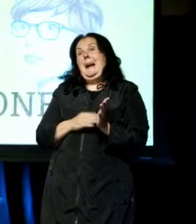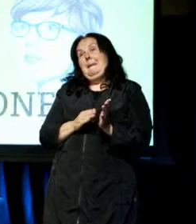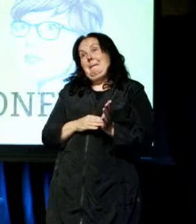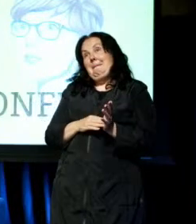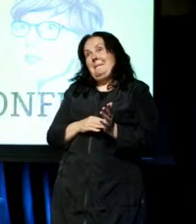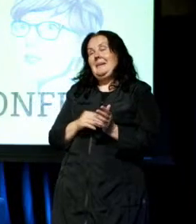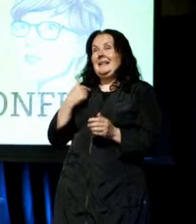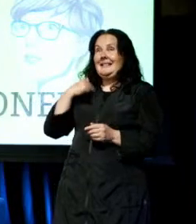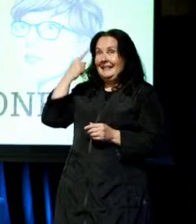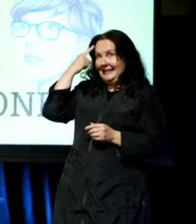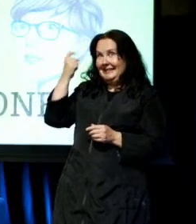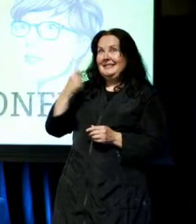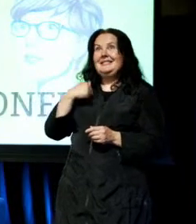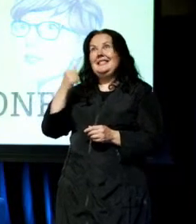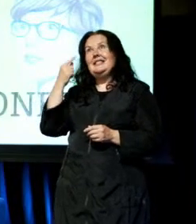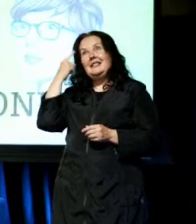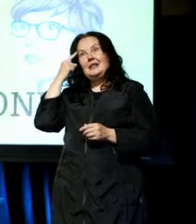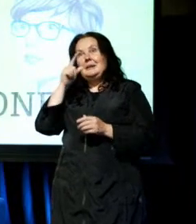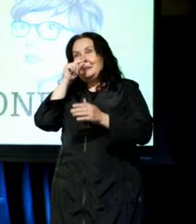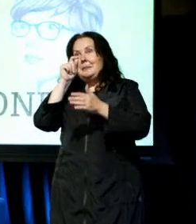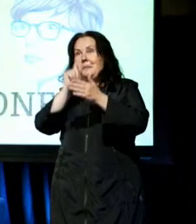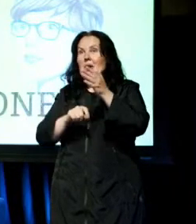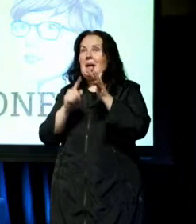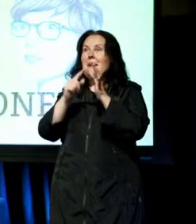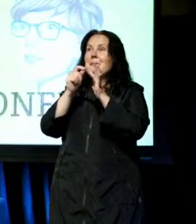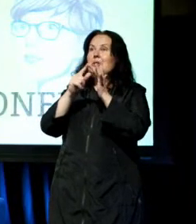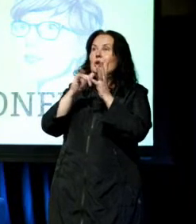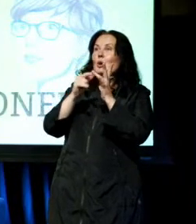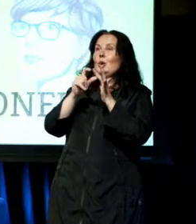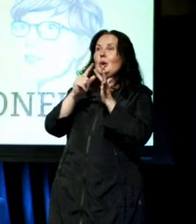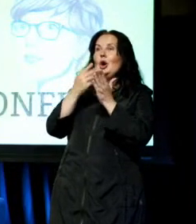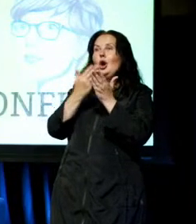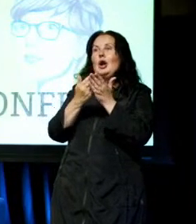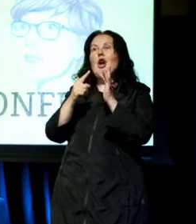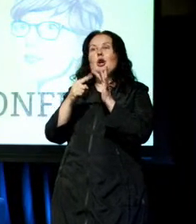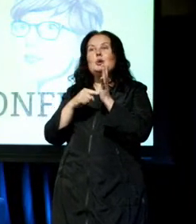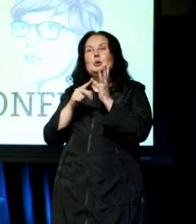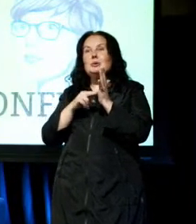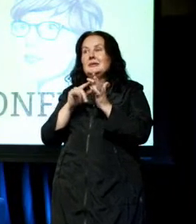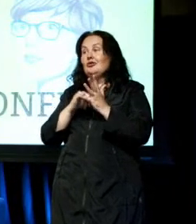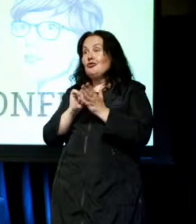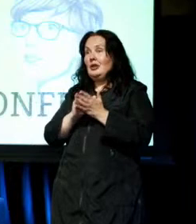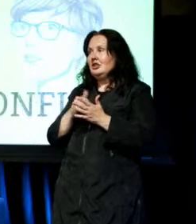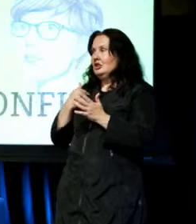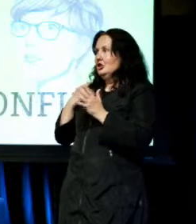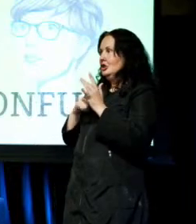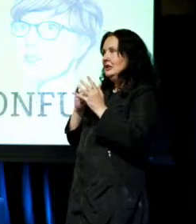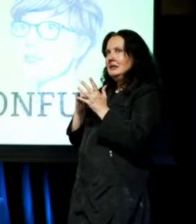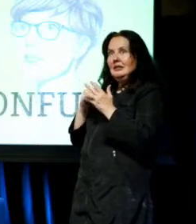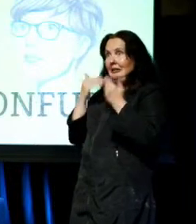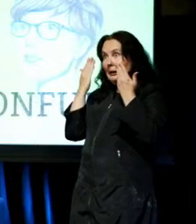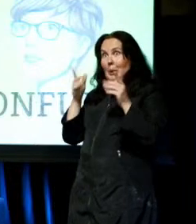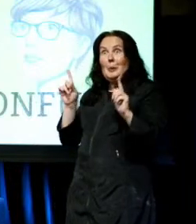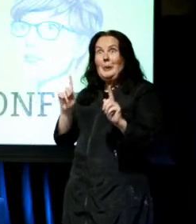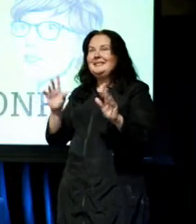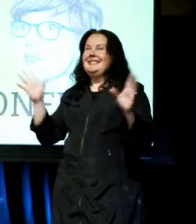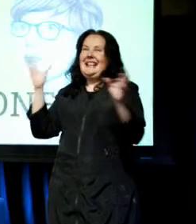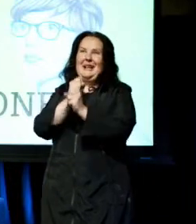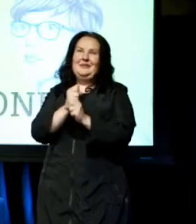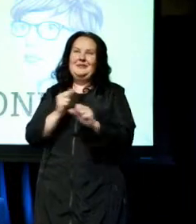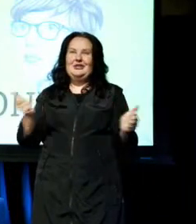I guess, I think you can buy the episode on iTunes, right? I don't know. What? That's it, we're out.